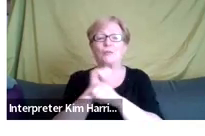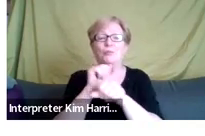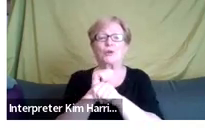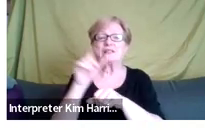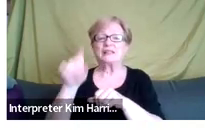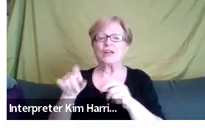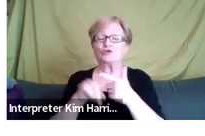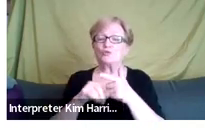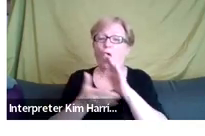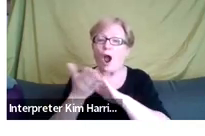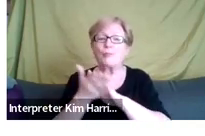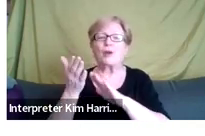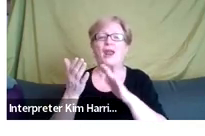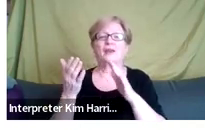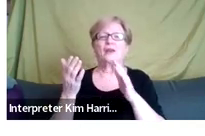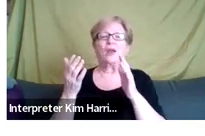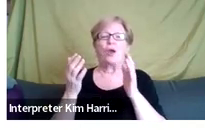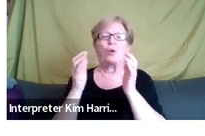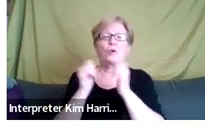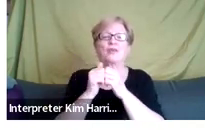or framework.